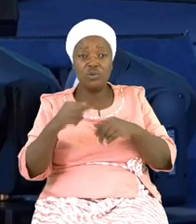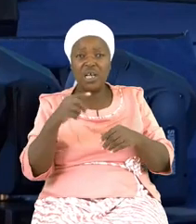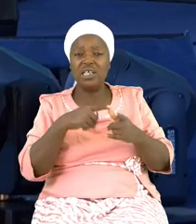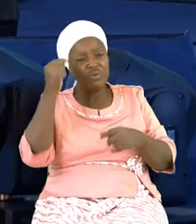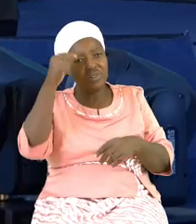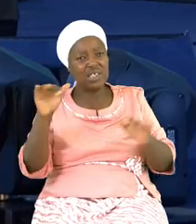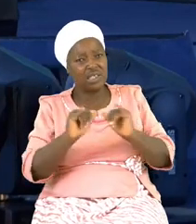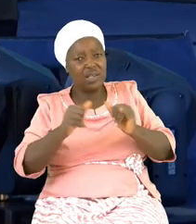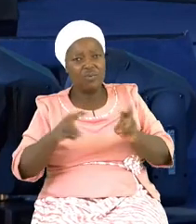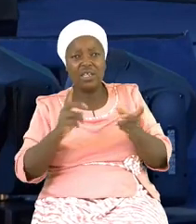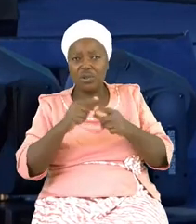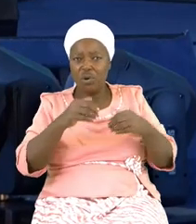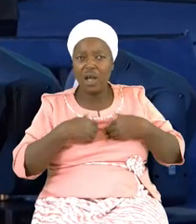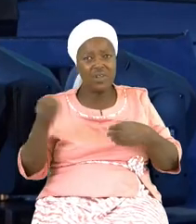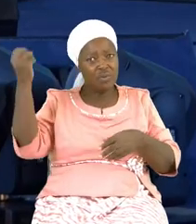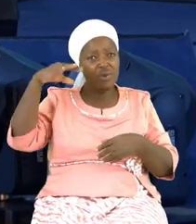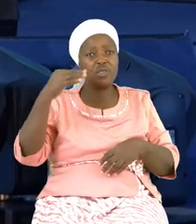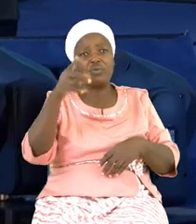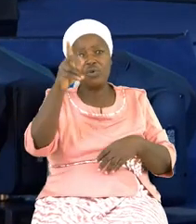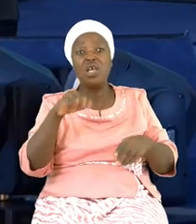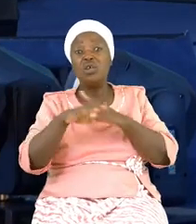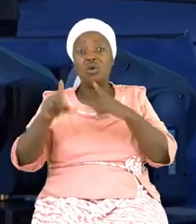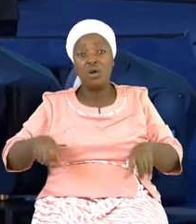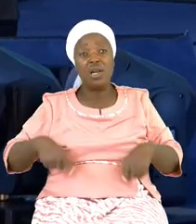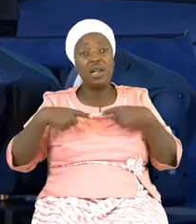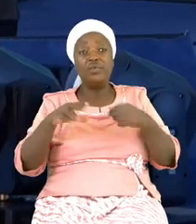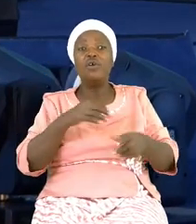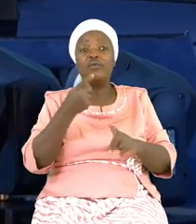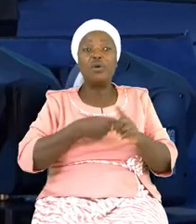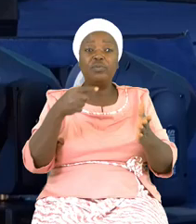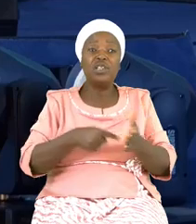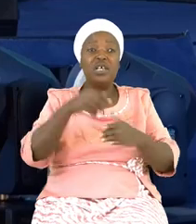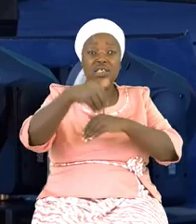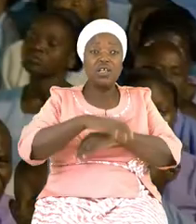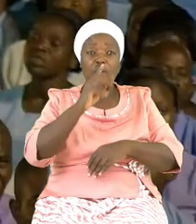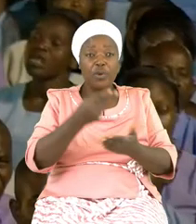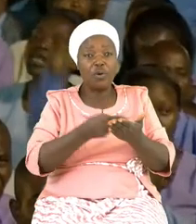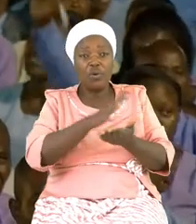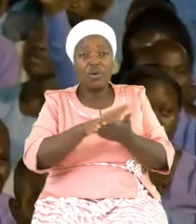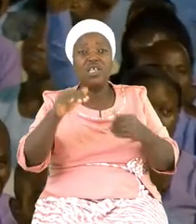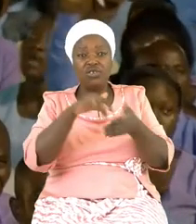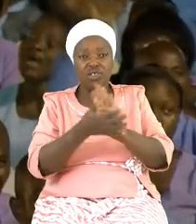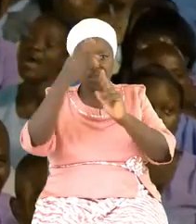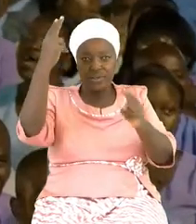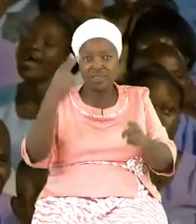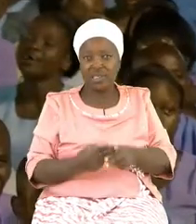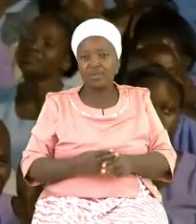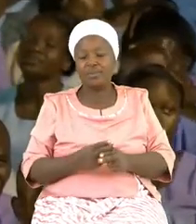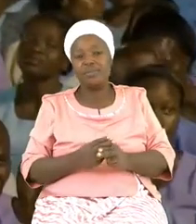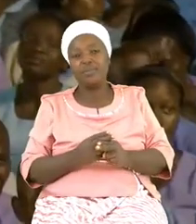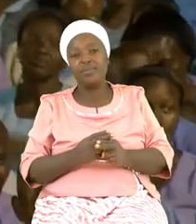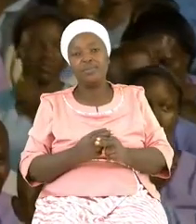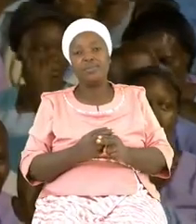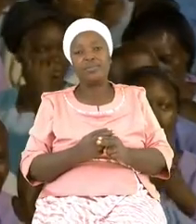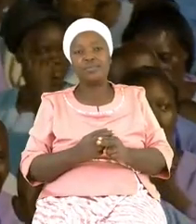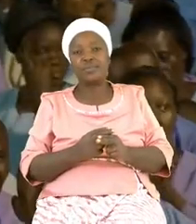his grace in your life. From tonight, you will be holy in Jesus' name. You'll be